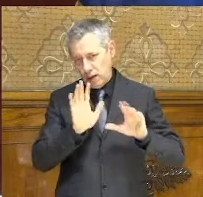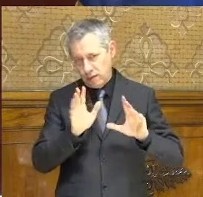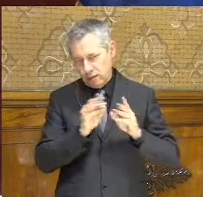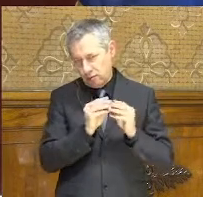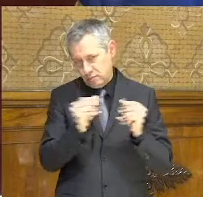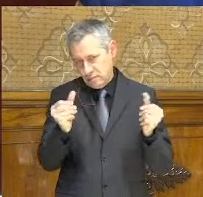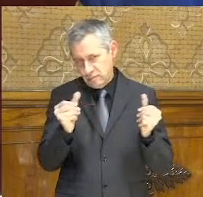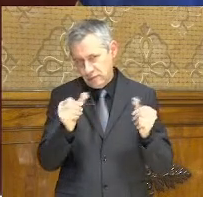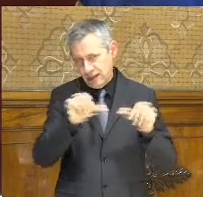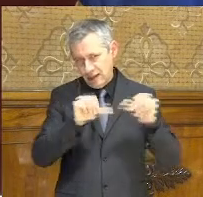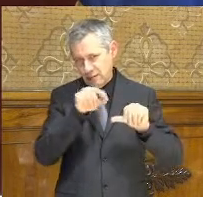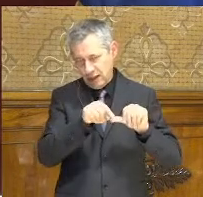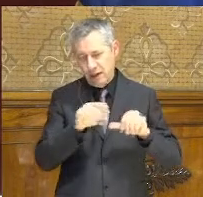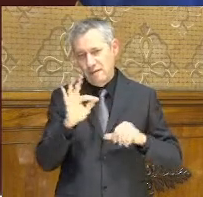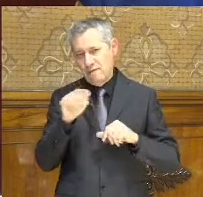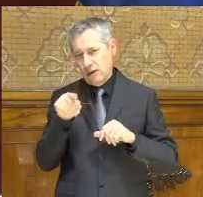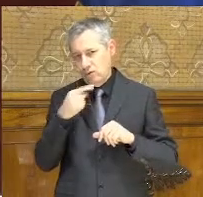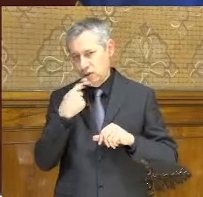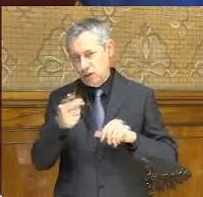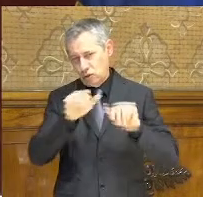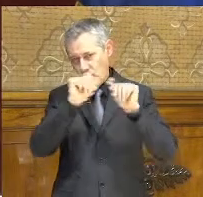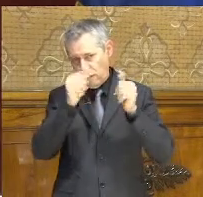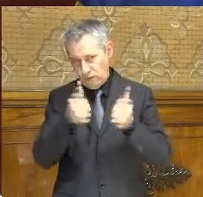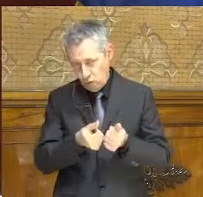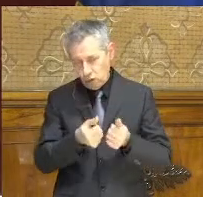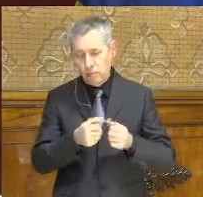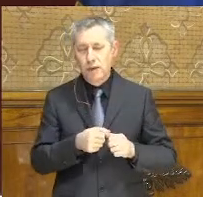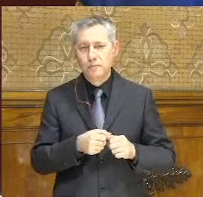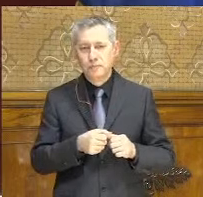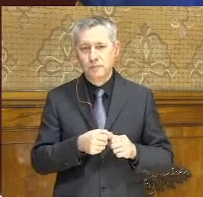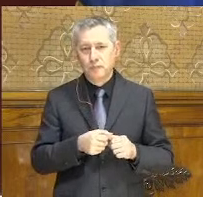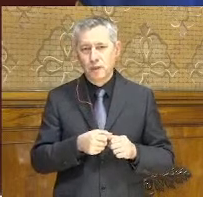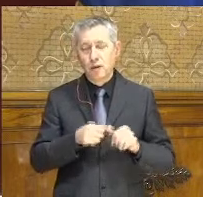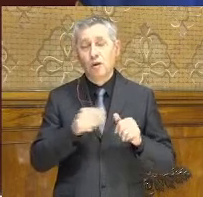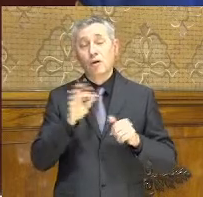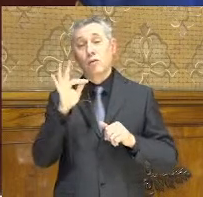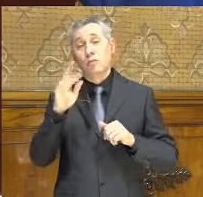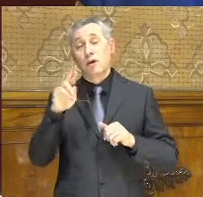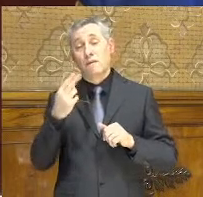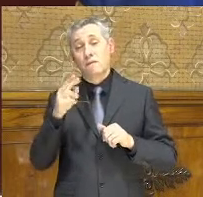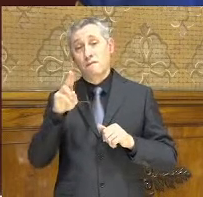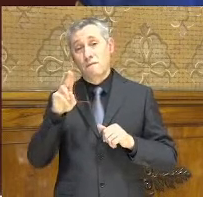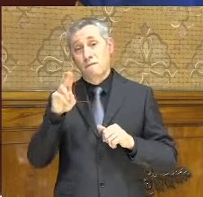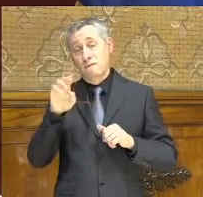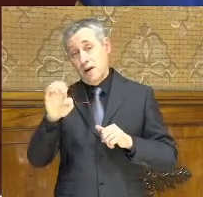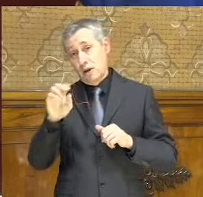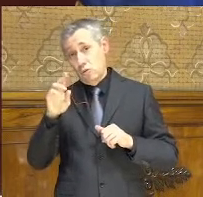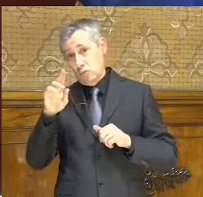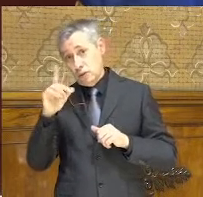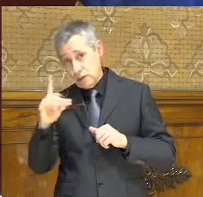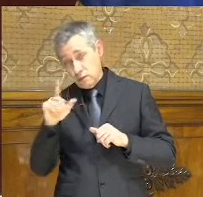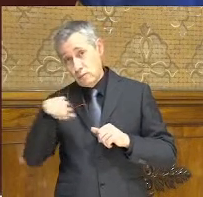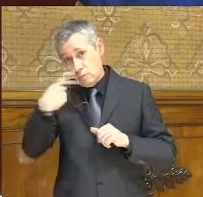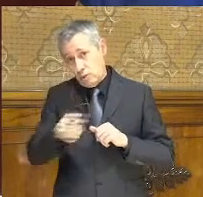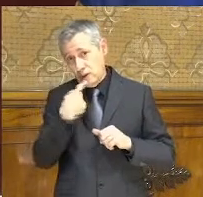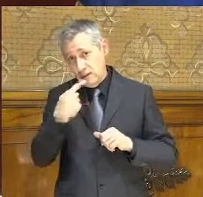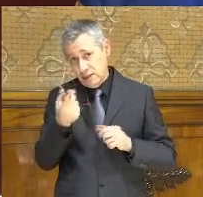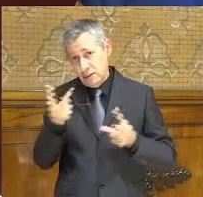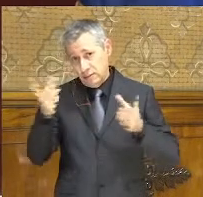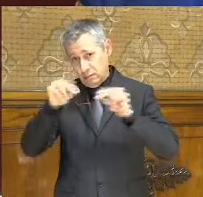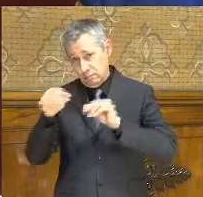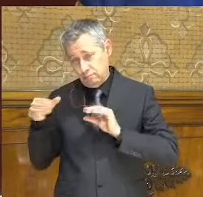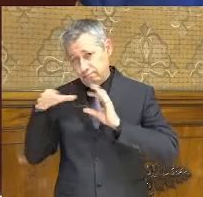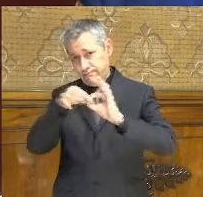is a form of trauma Freud associates quite explicitly with what he calls